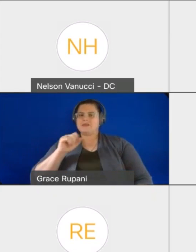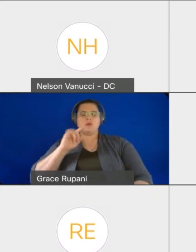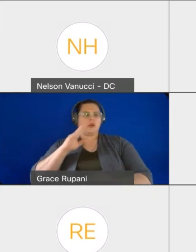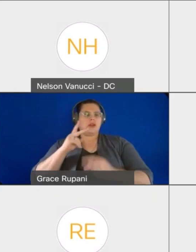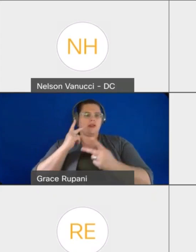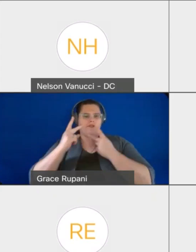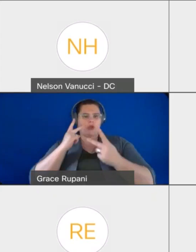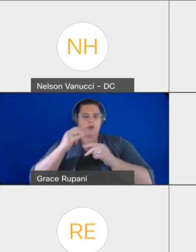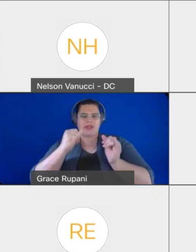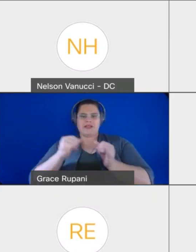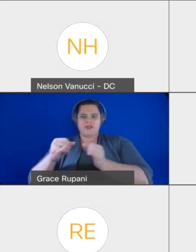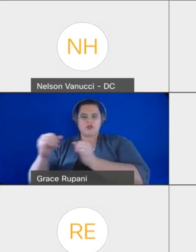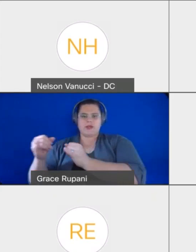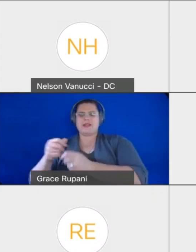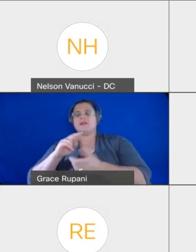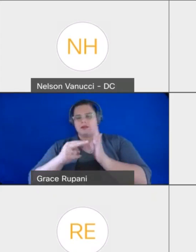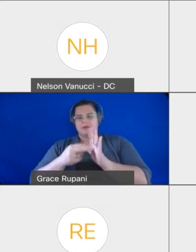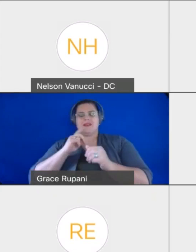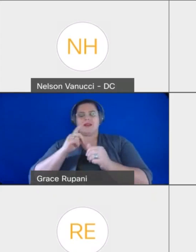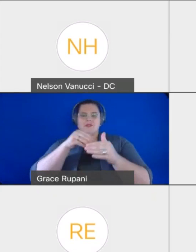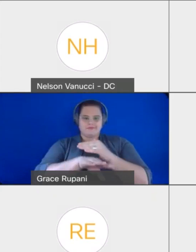you would have to view each person individually.